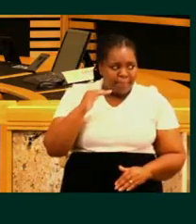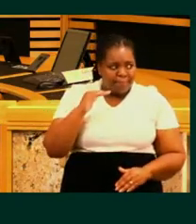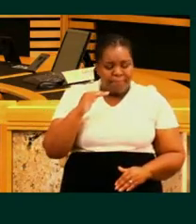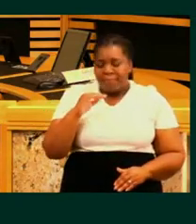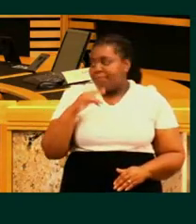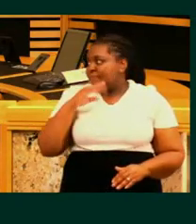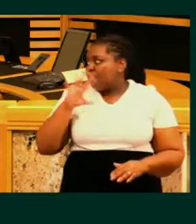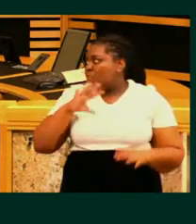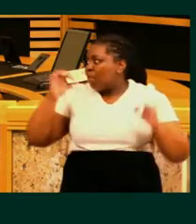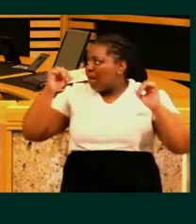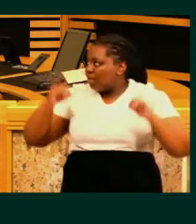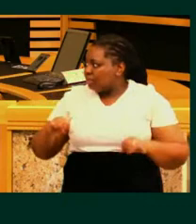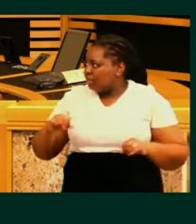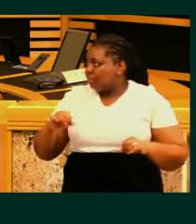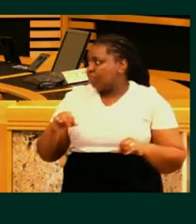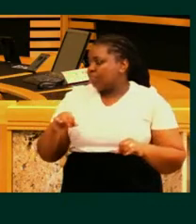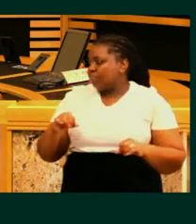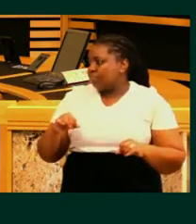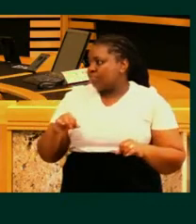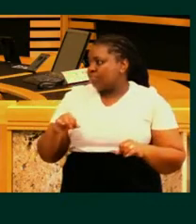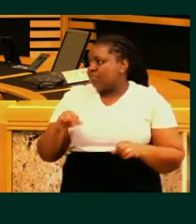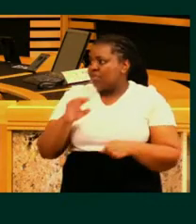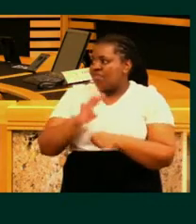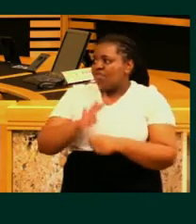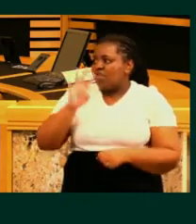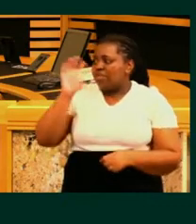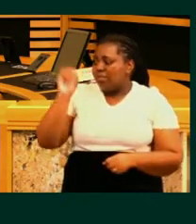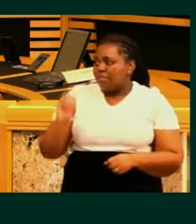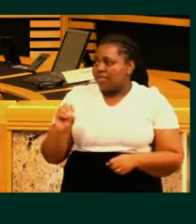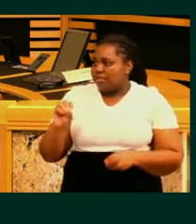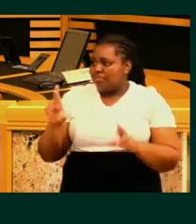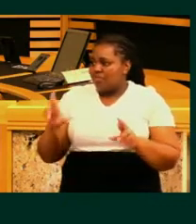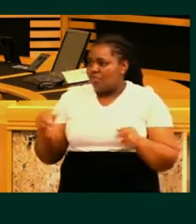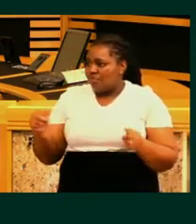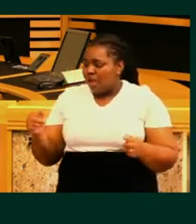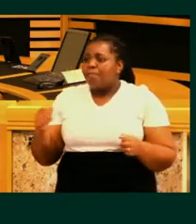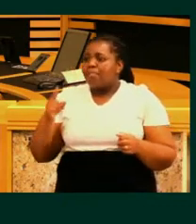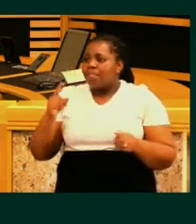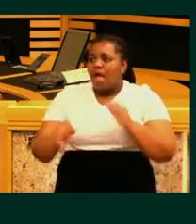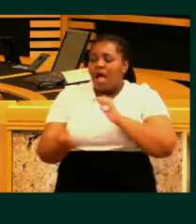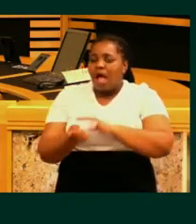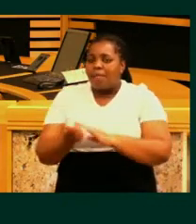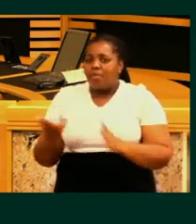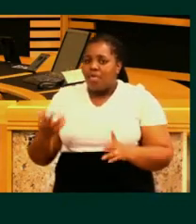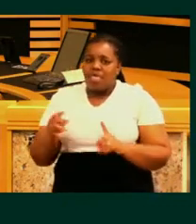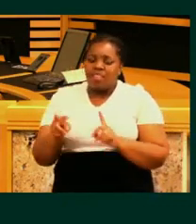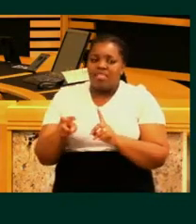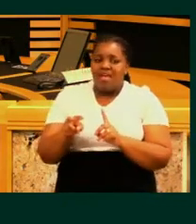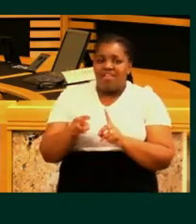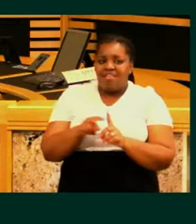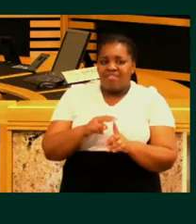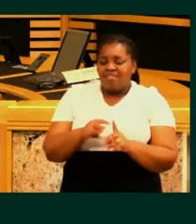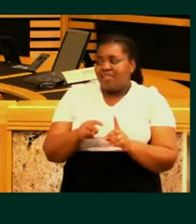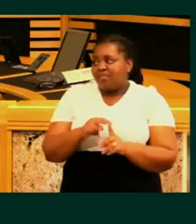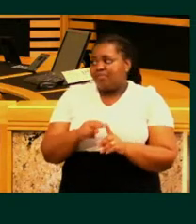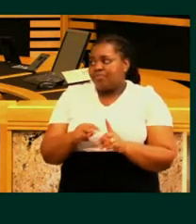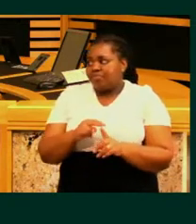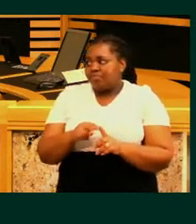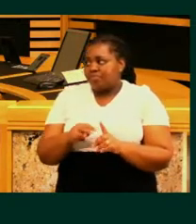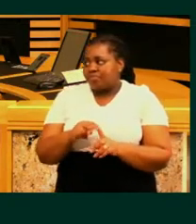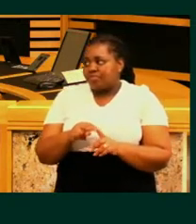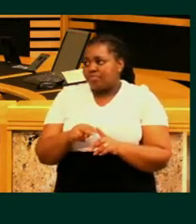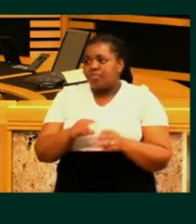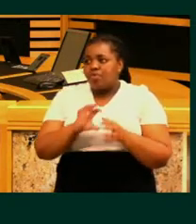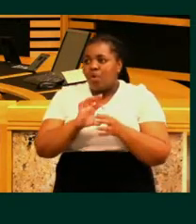unacceptable levels 40% of rape incidents take place in the victims or or perpetrators